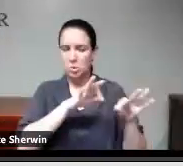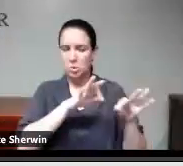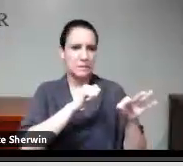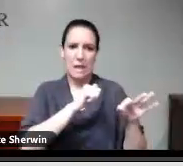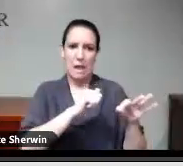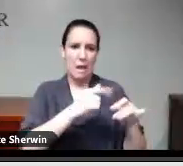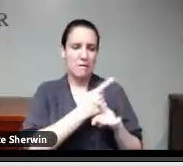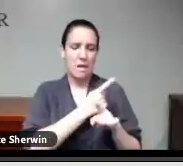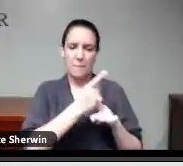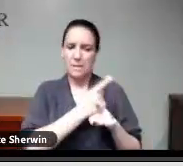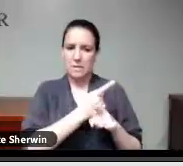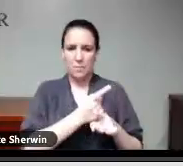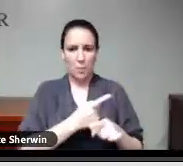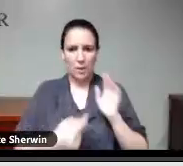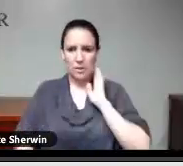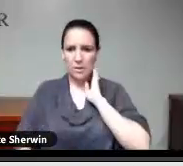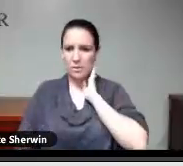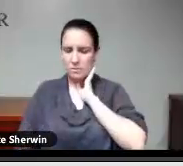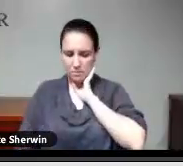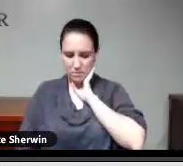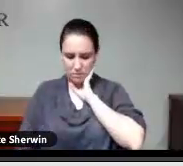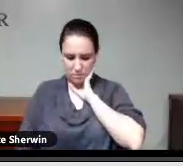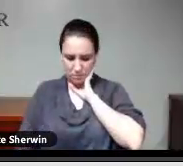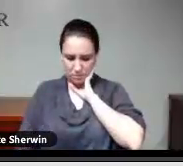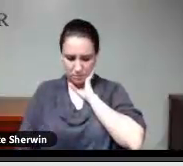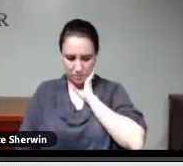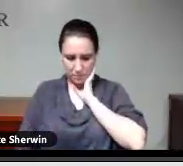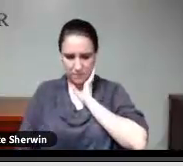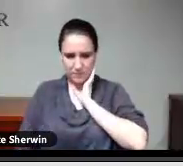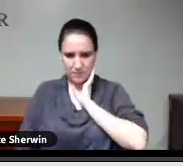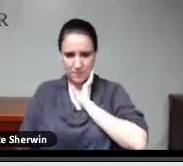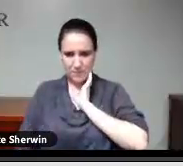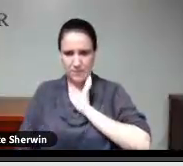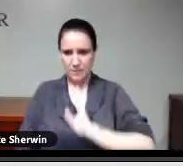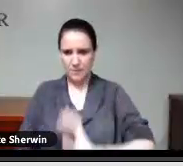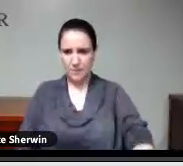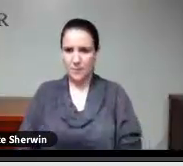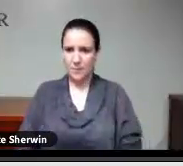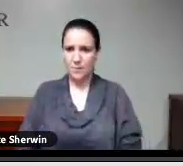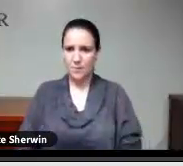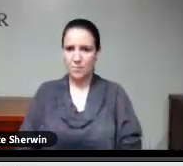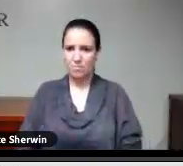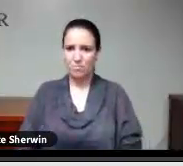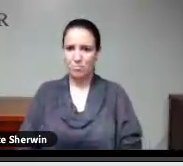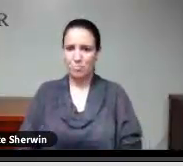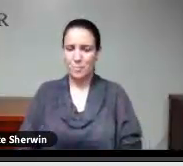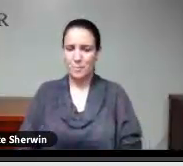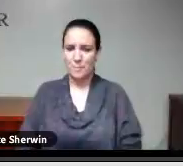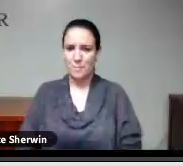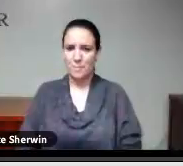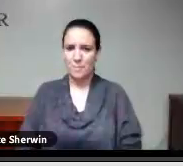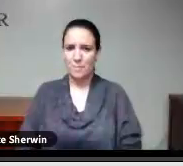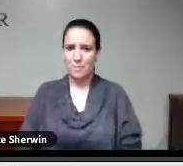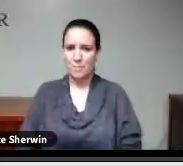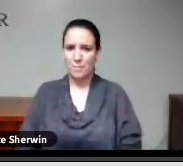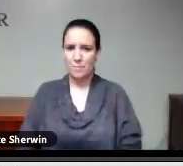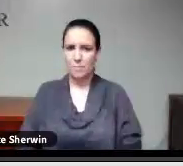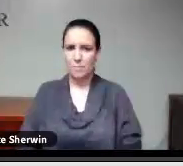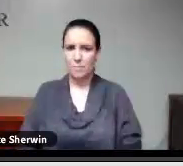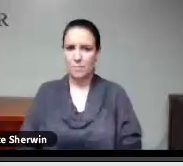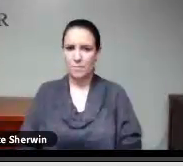are organizing our organizational structure. Performance reviews. This